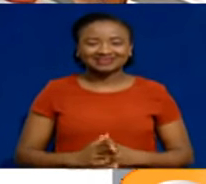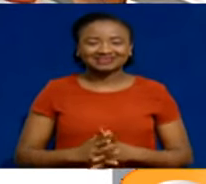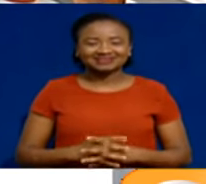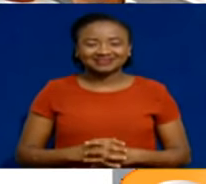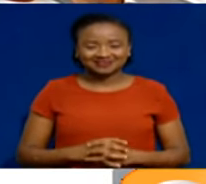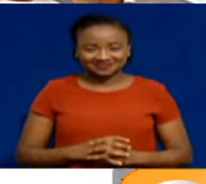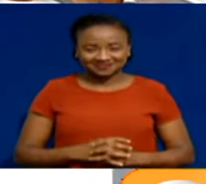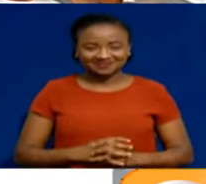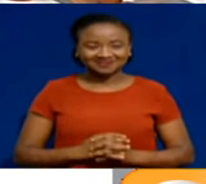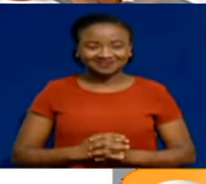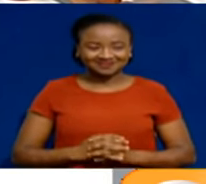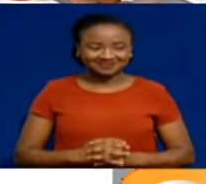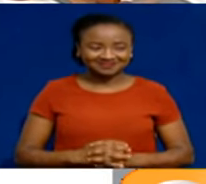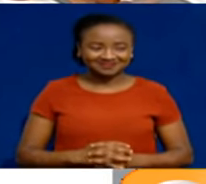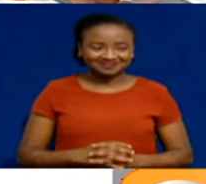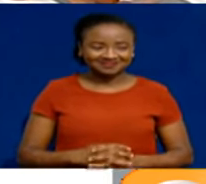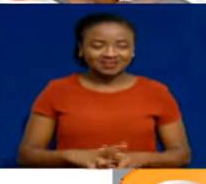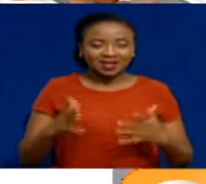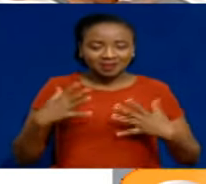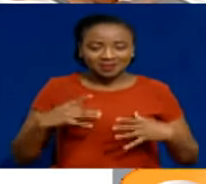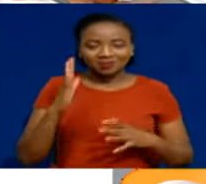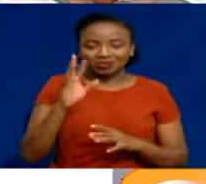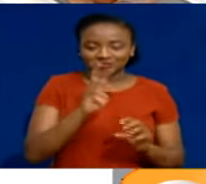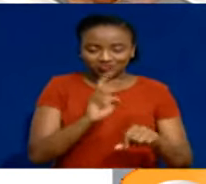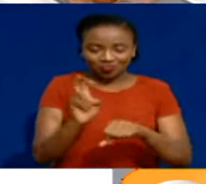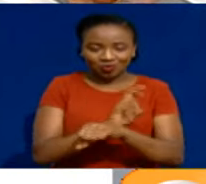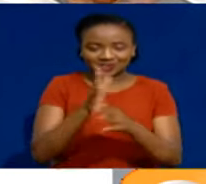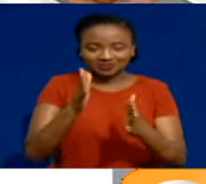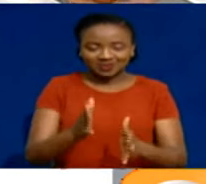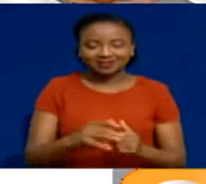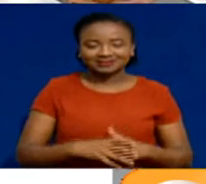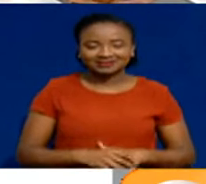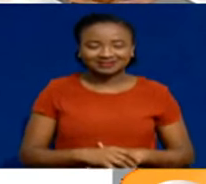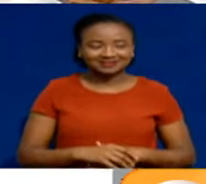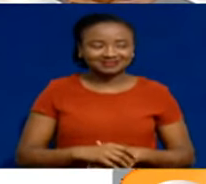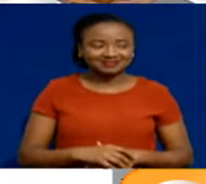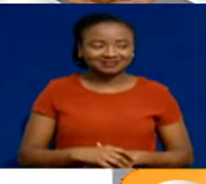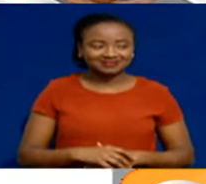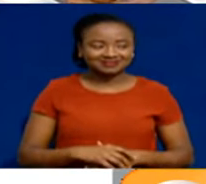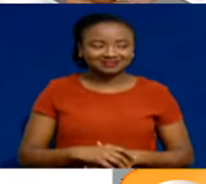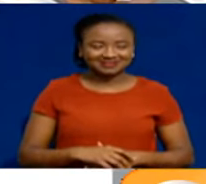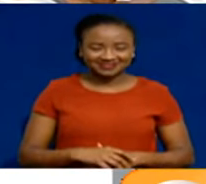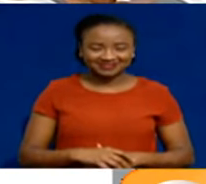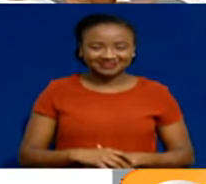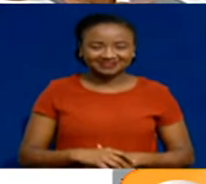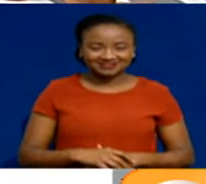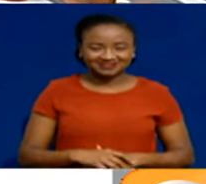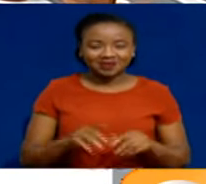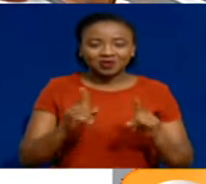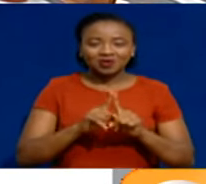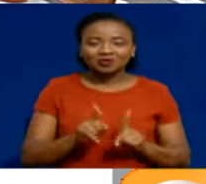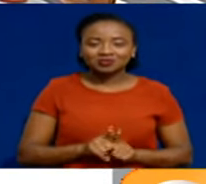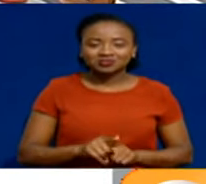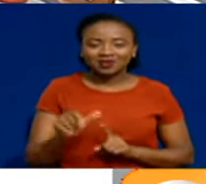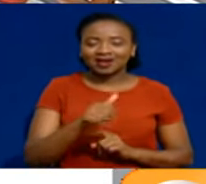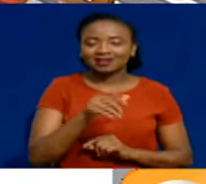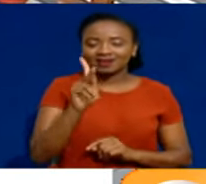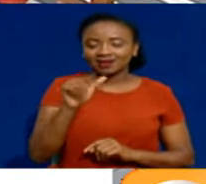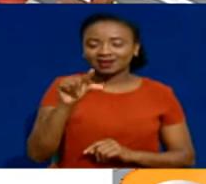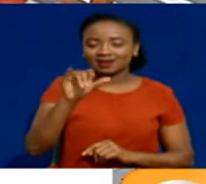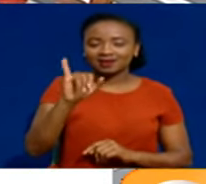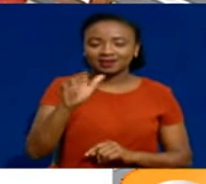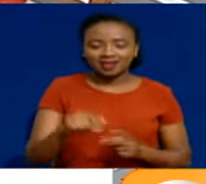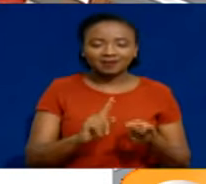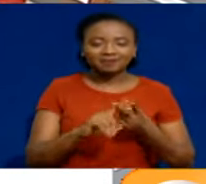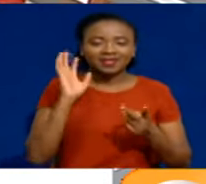Joseph Martin Shikuku. The people's watchman. Absolutely. Wonderful man. Like Kaggia, man I admired. Bildad Kaggia. The Kaggia. Mzee